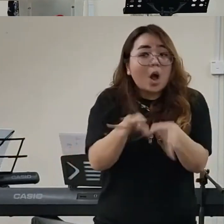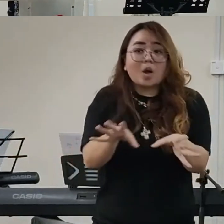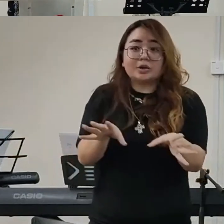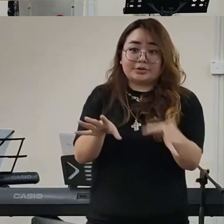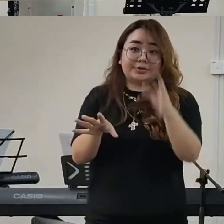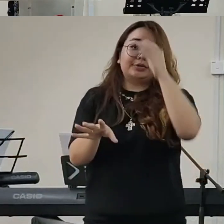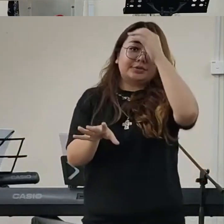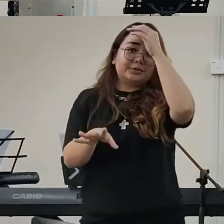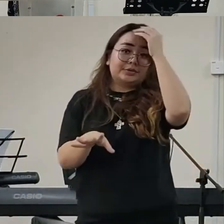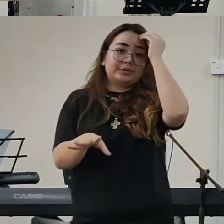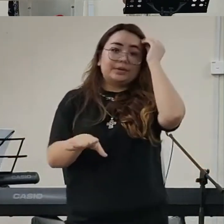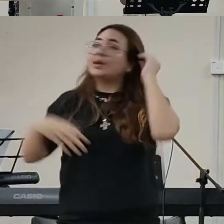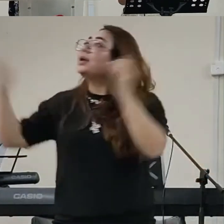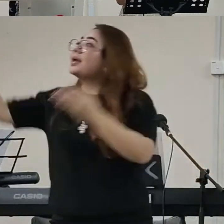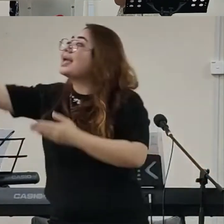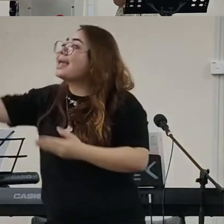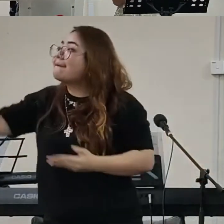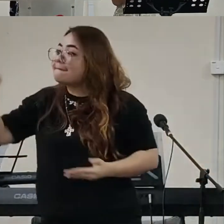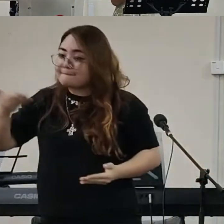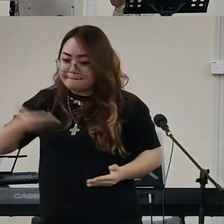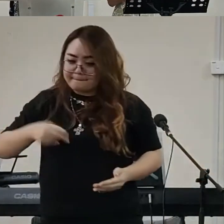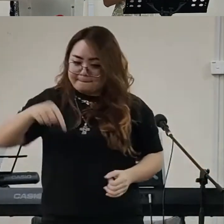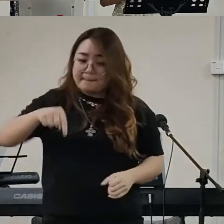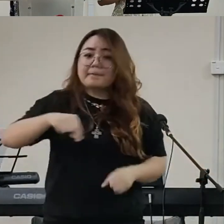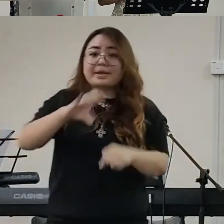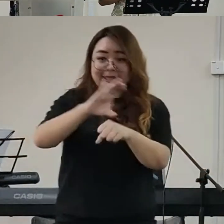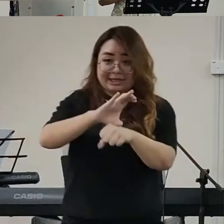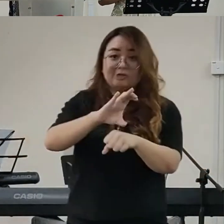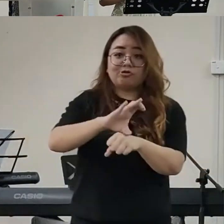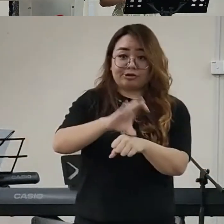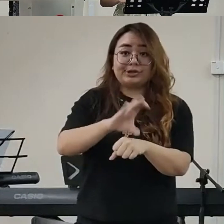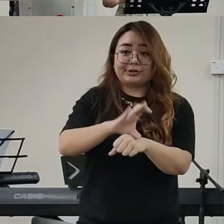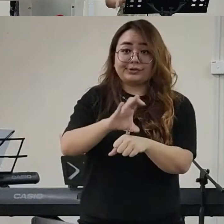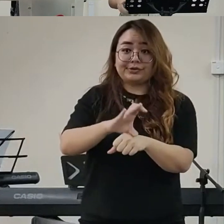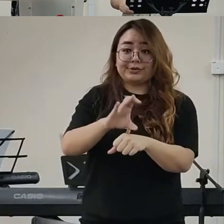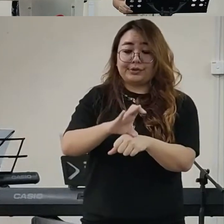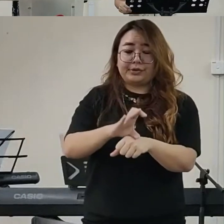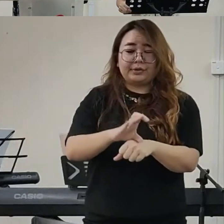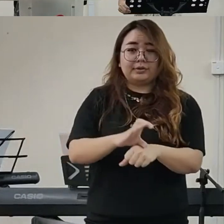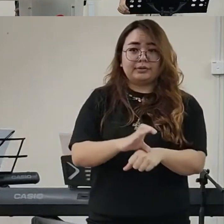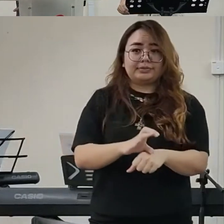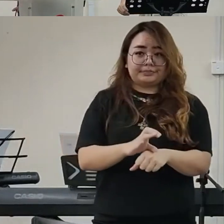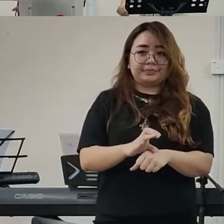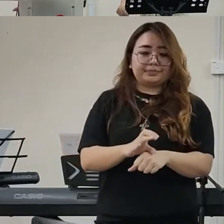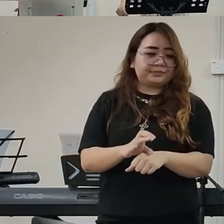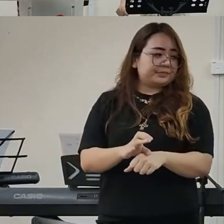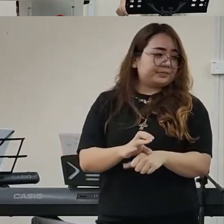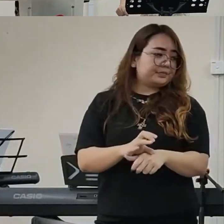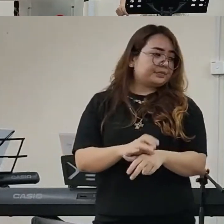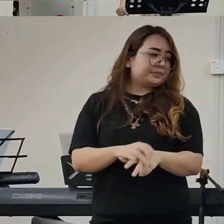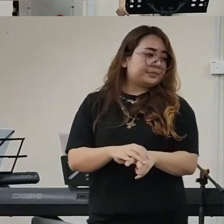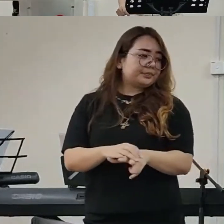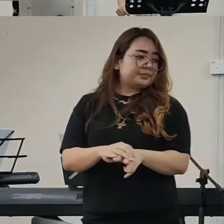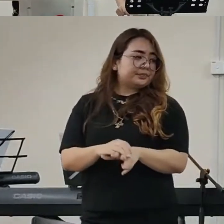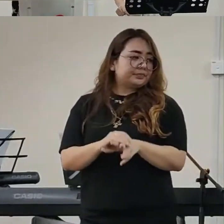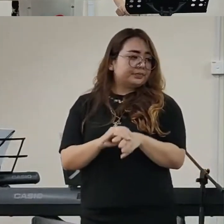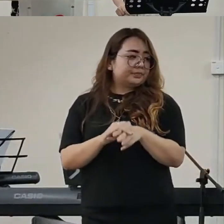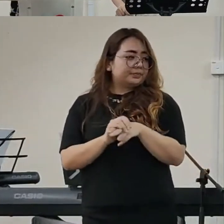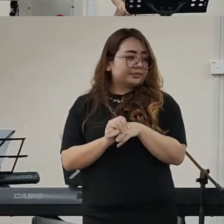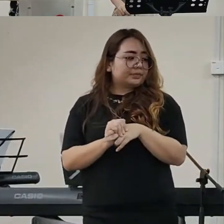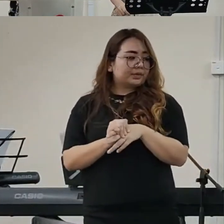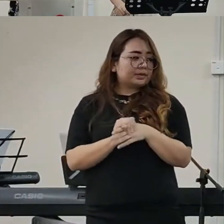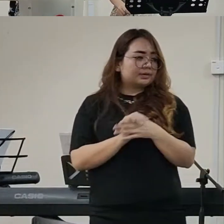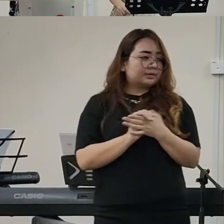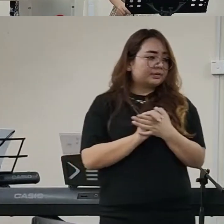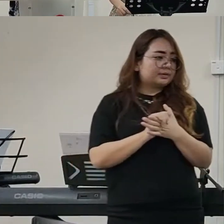can start praying. And God will start working. And then you need to respond to God, what God is calling you to do. Instead